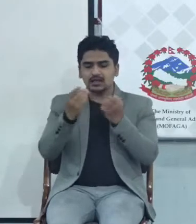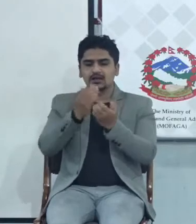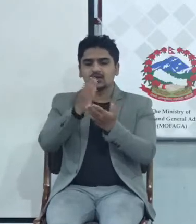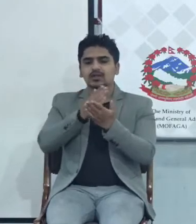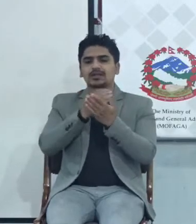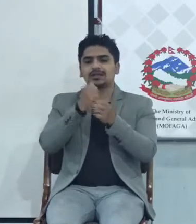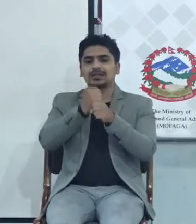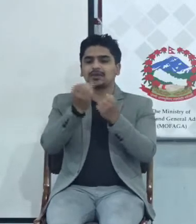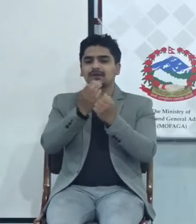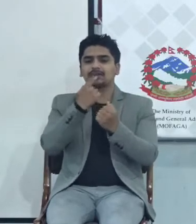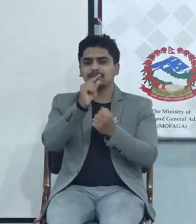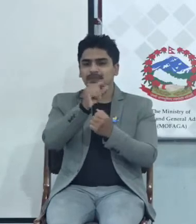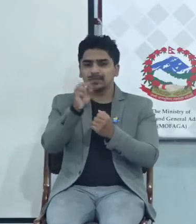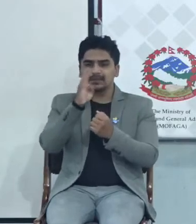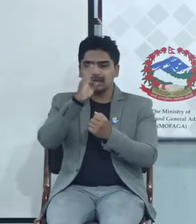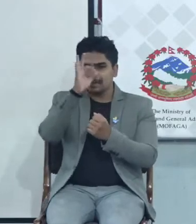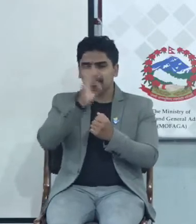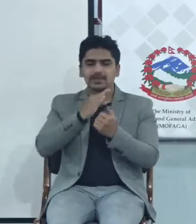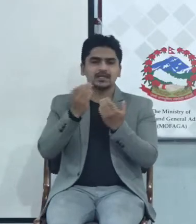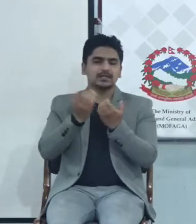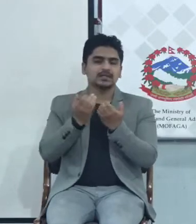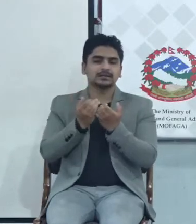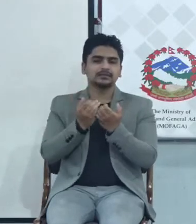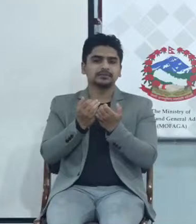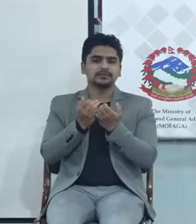The registered communication